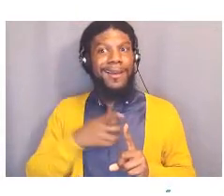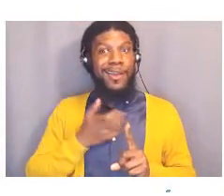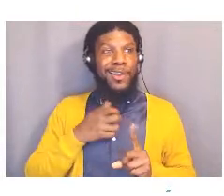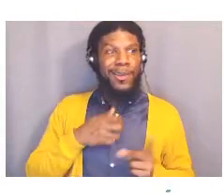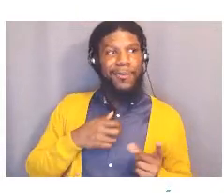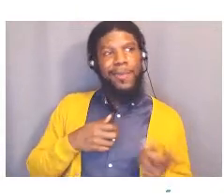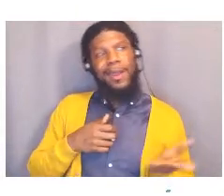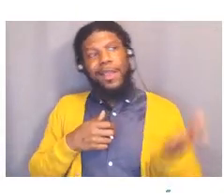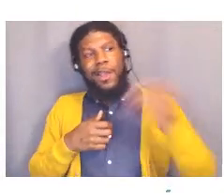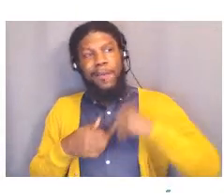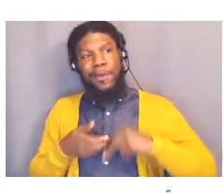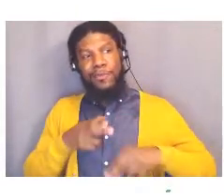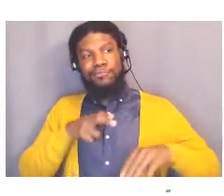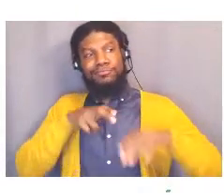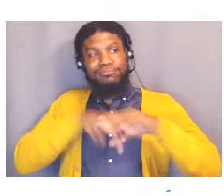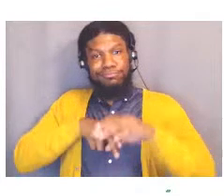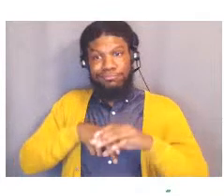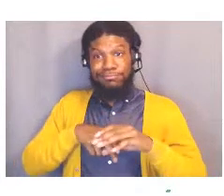ride with me?"